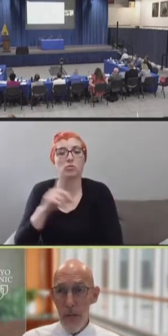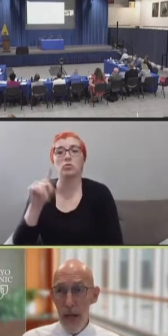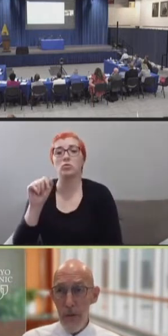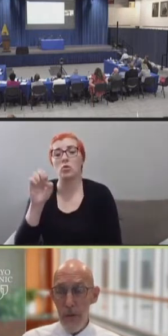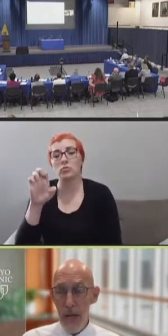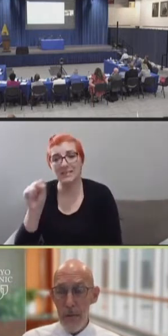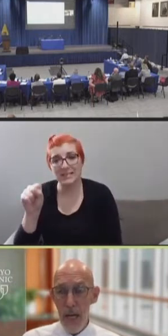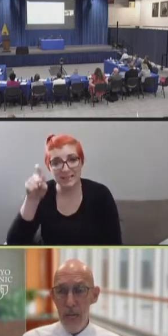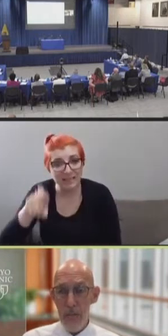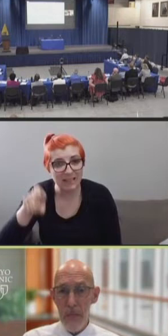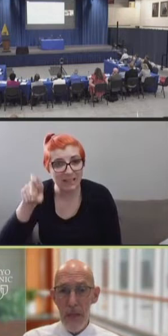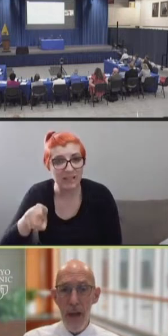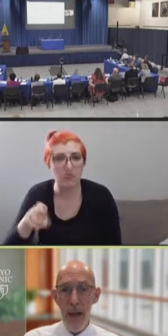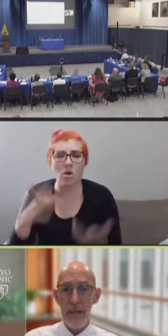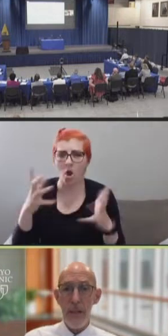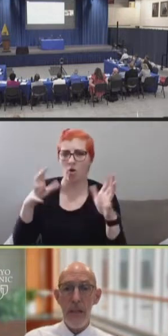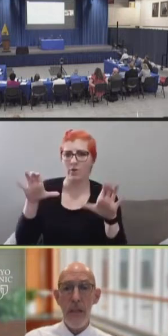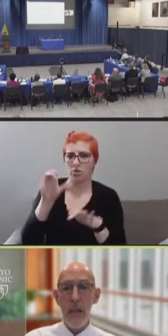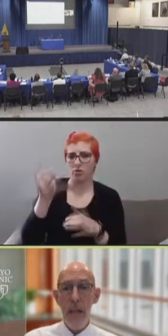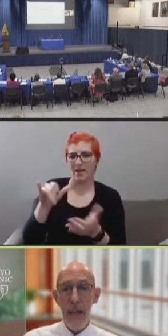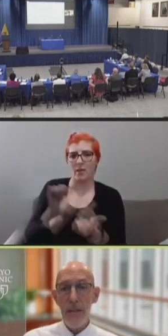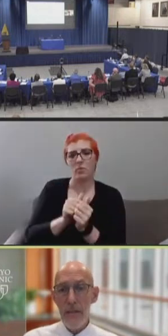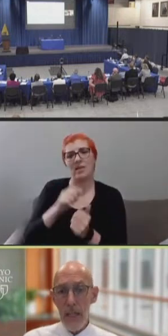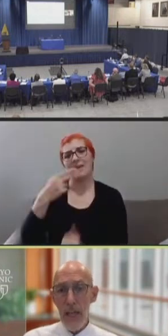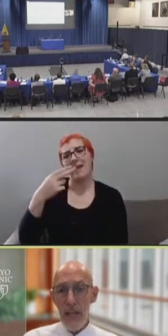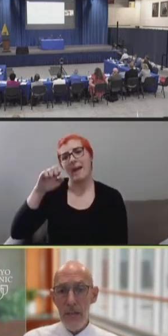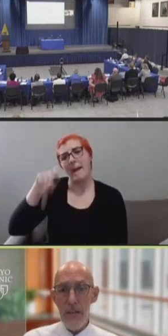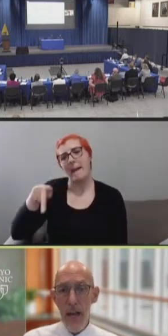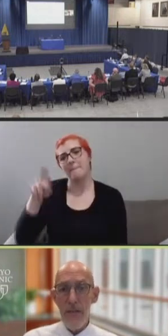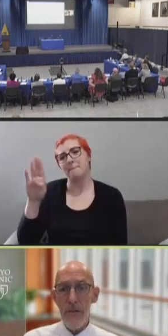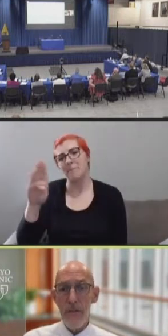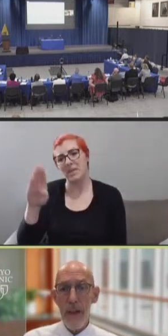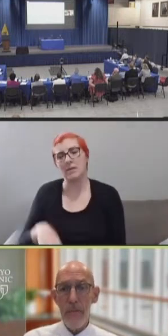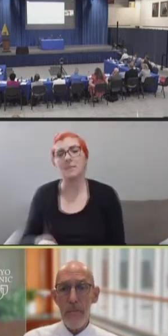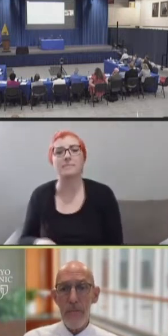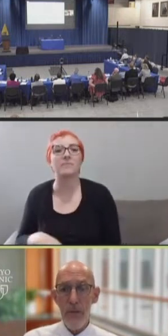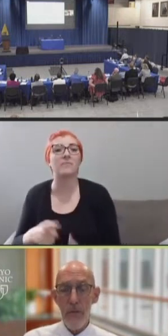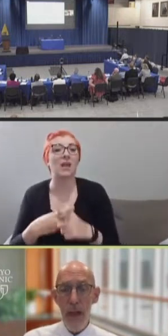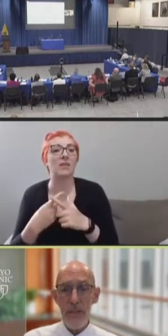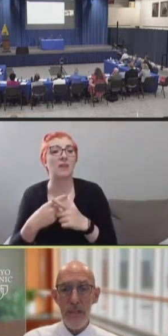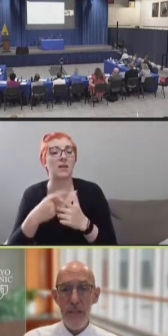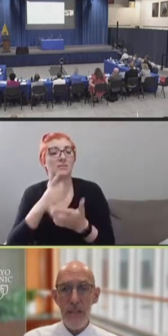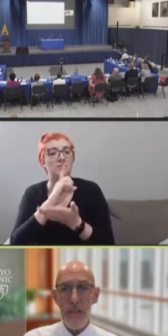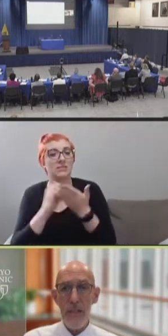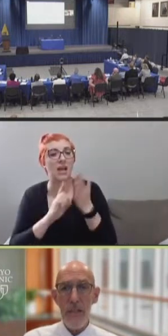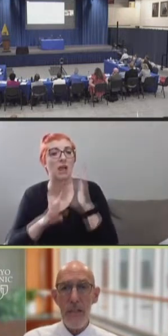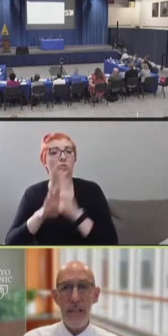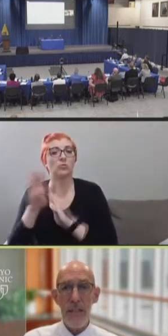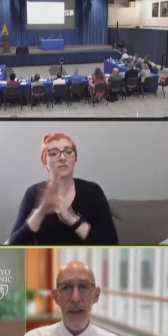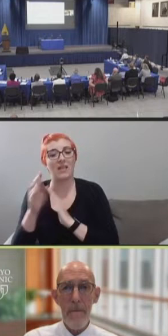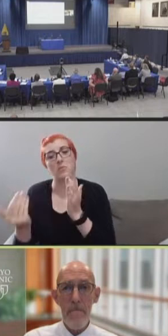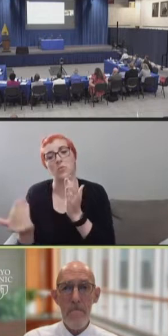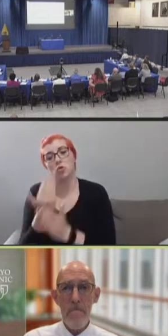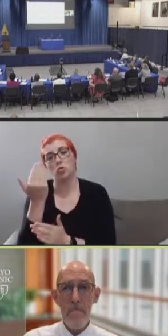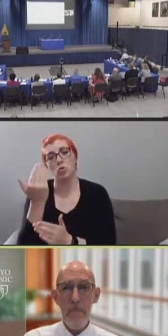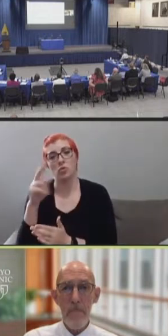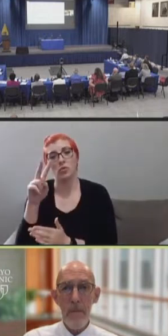do that with hepatitis B vaccine, and again, design or develop new vaccines. Next